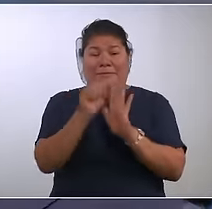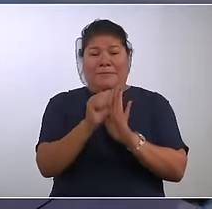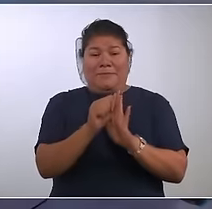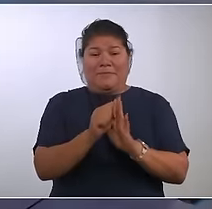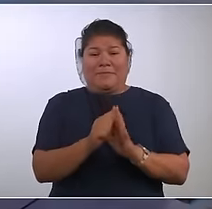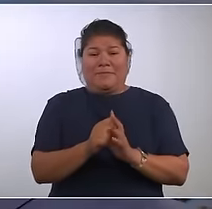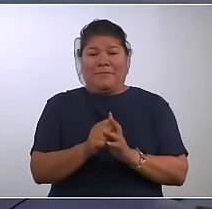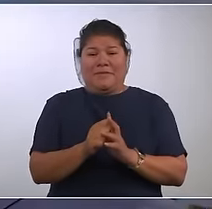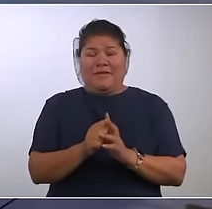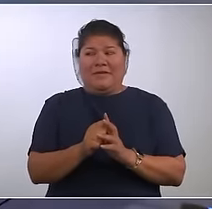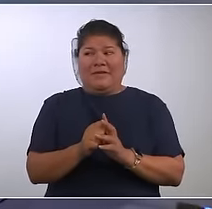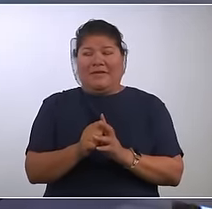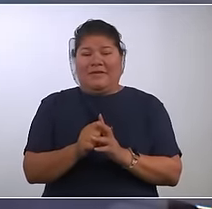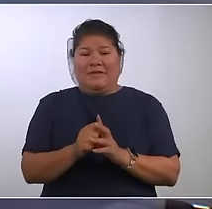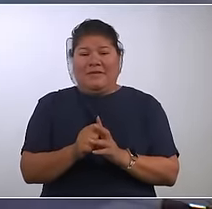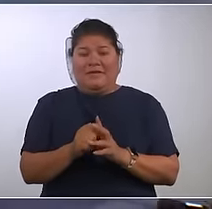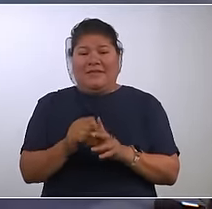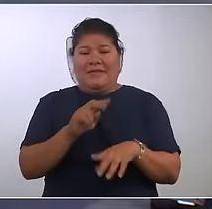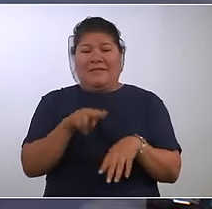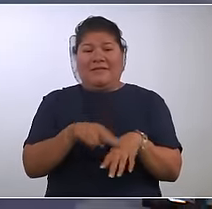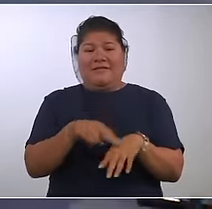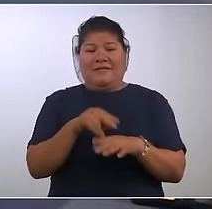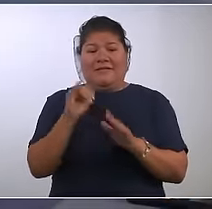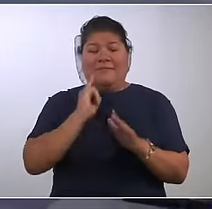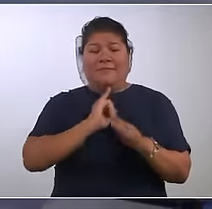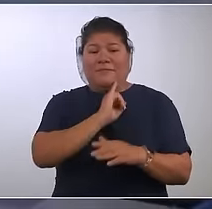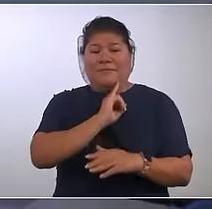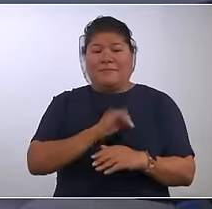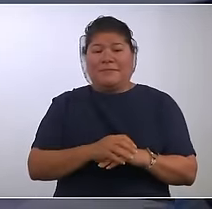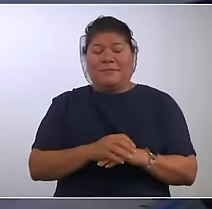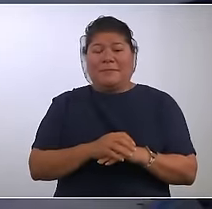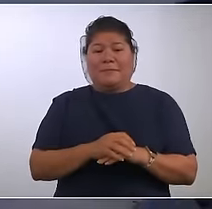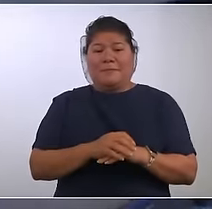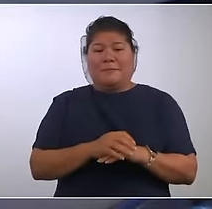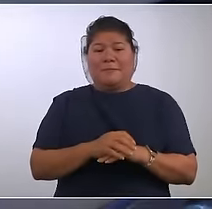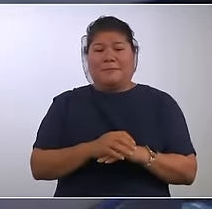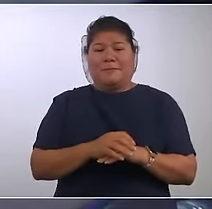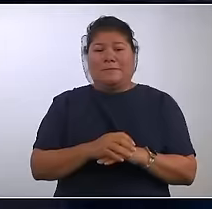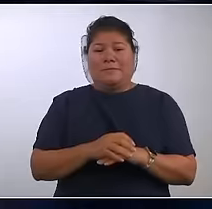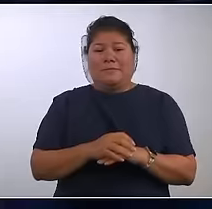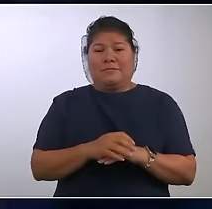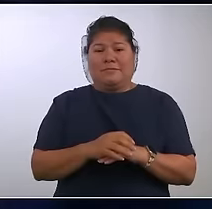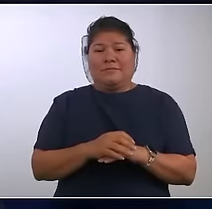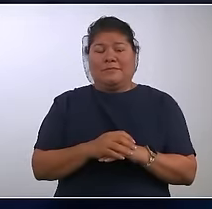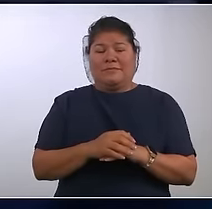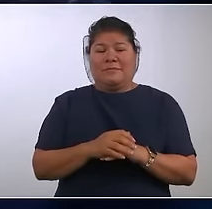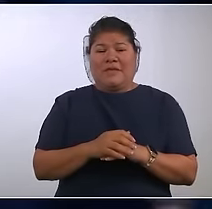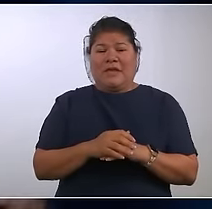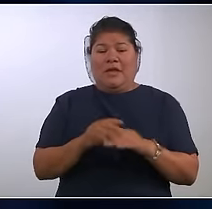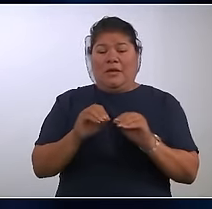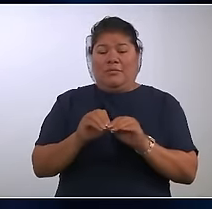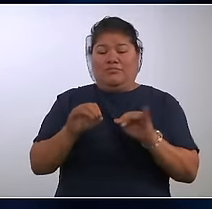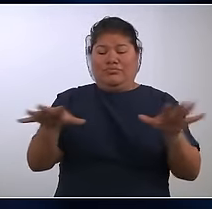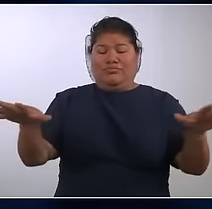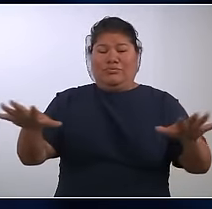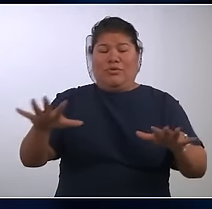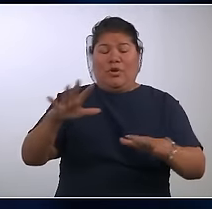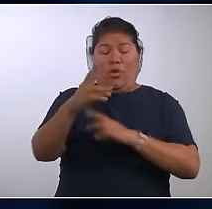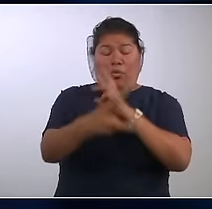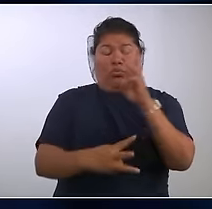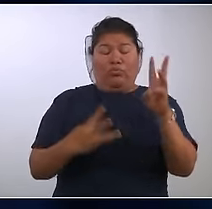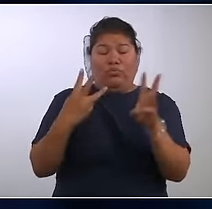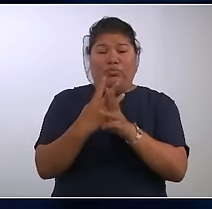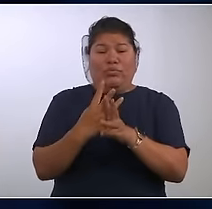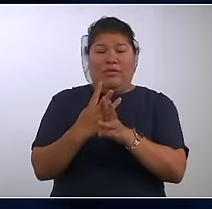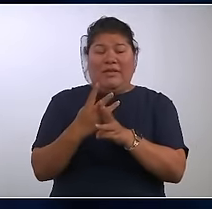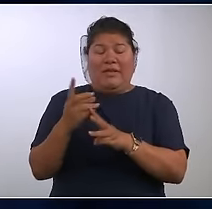time, cuando la nación de Israel, when the nation of Israel, aunque dispersada por todo el mundo, though dispersed throughout the whole world,